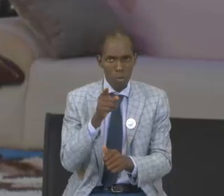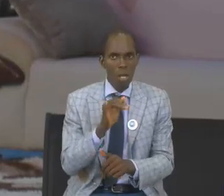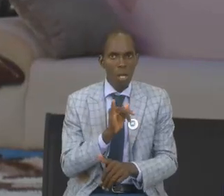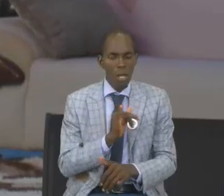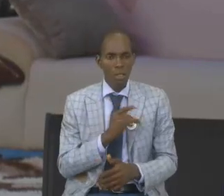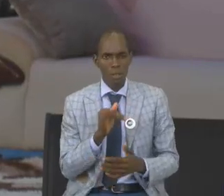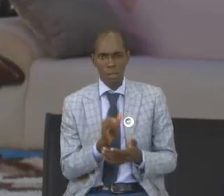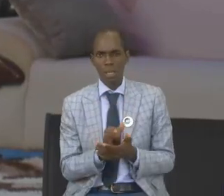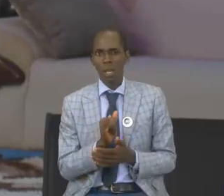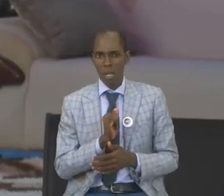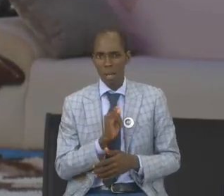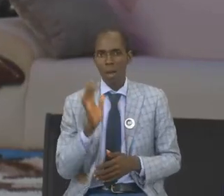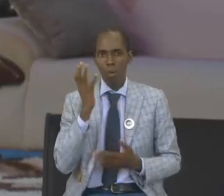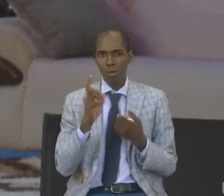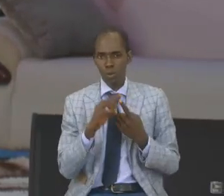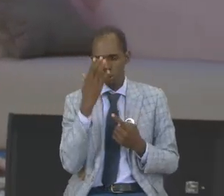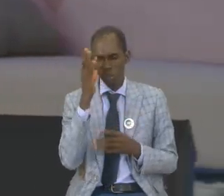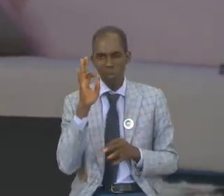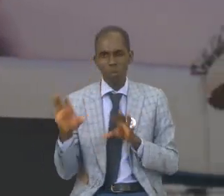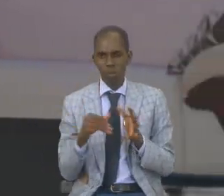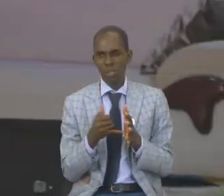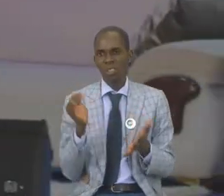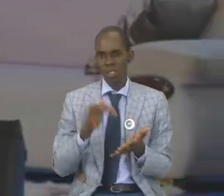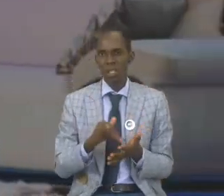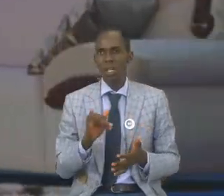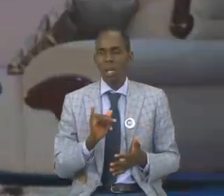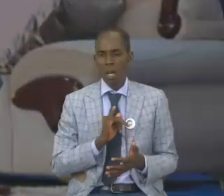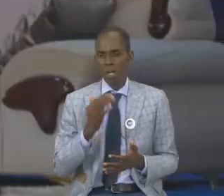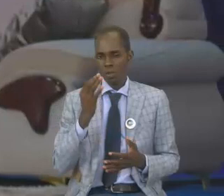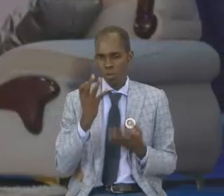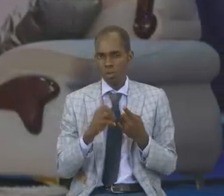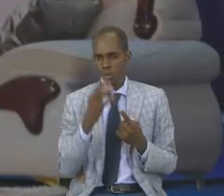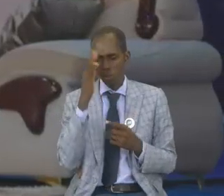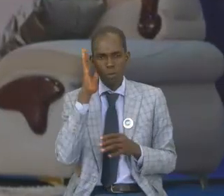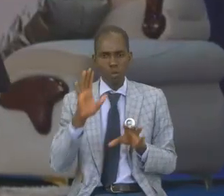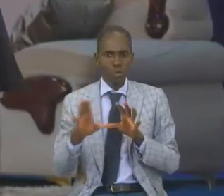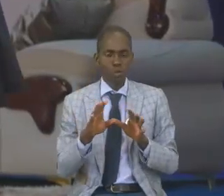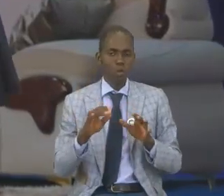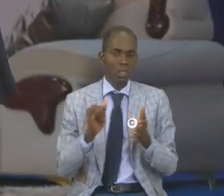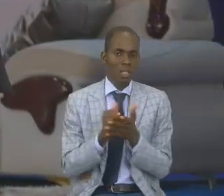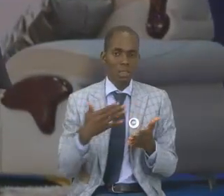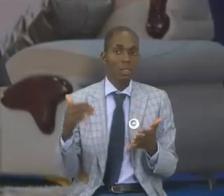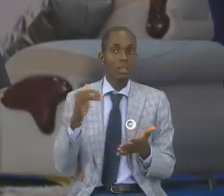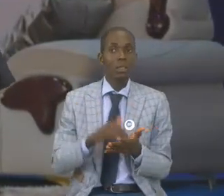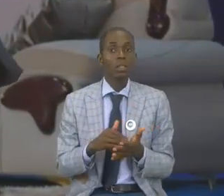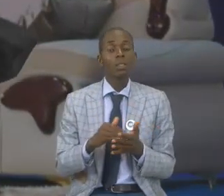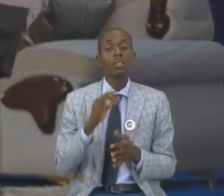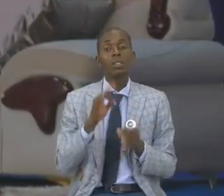wonder whether I will do that again. I wonder whether I will go that direction again. The man had